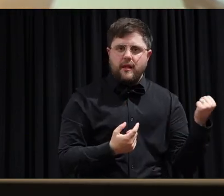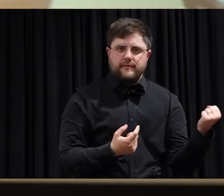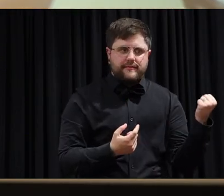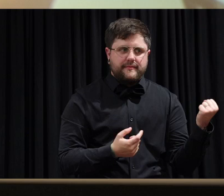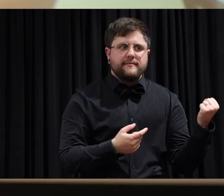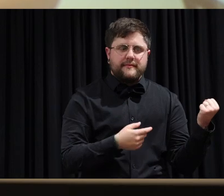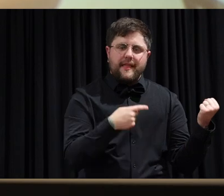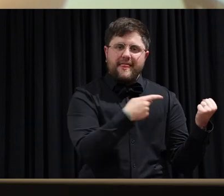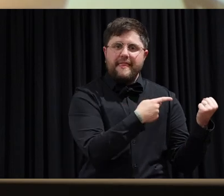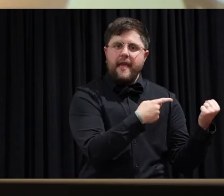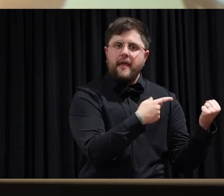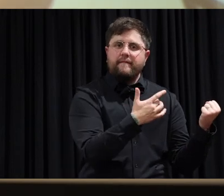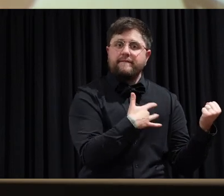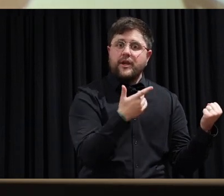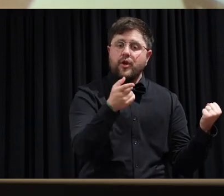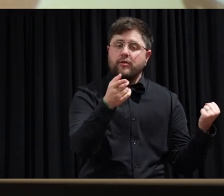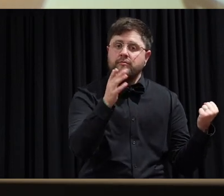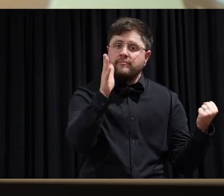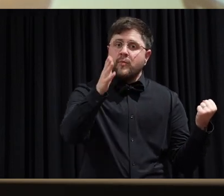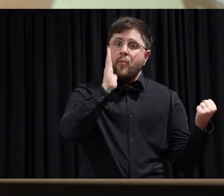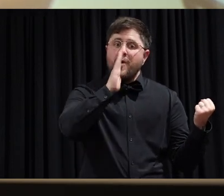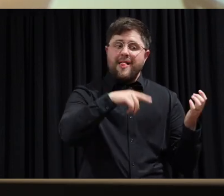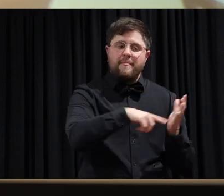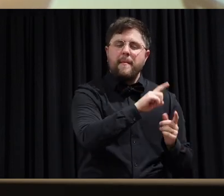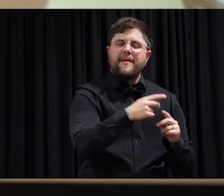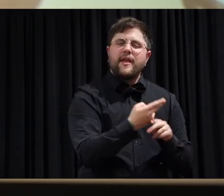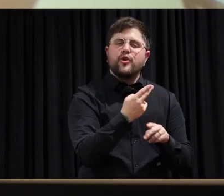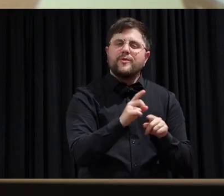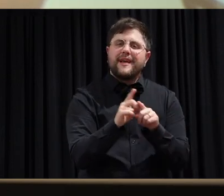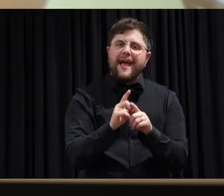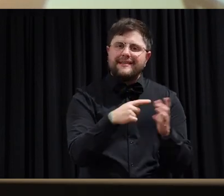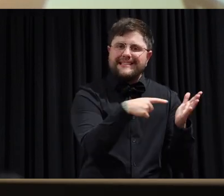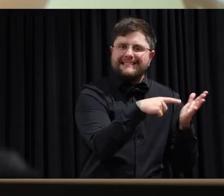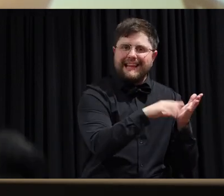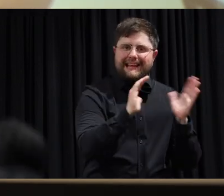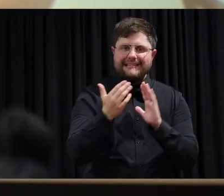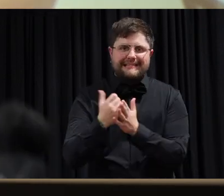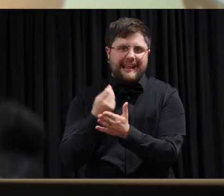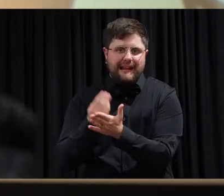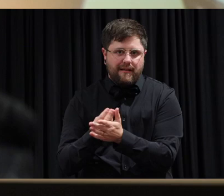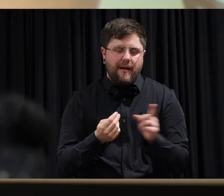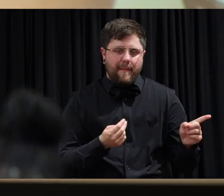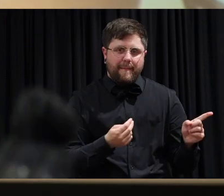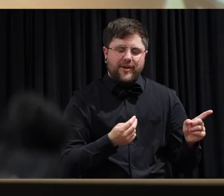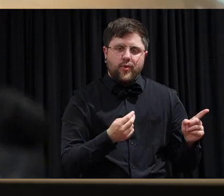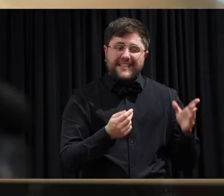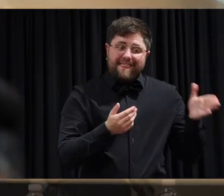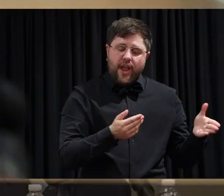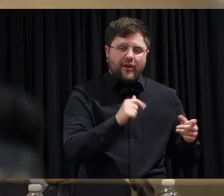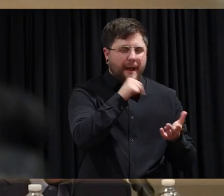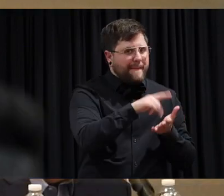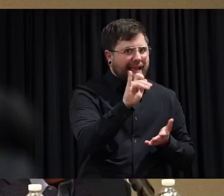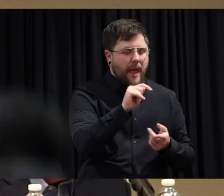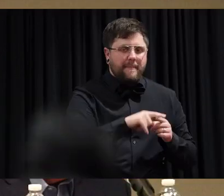they think a repayment might be and then using it as a debt to income against the person that's lending? Is there anything in place that would